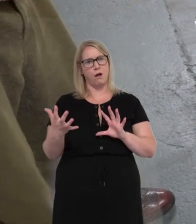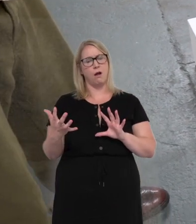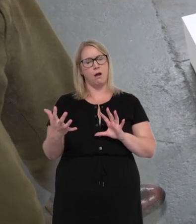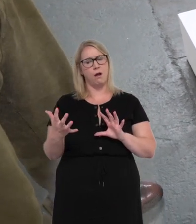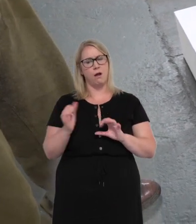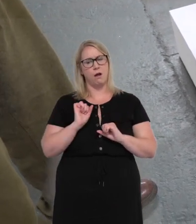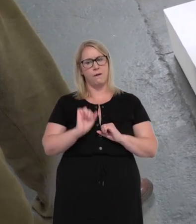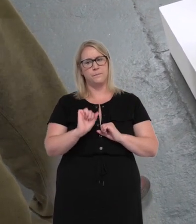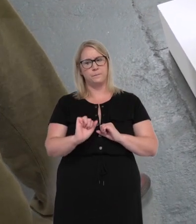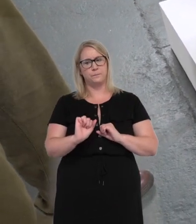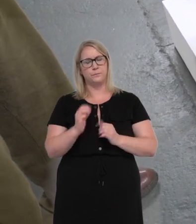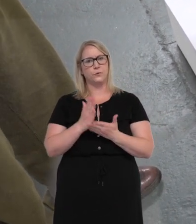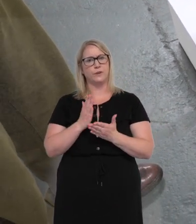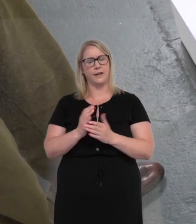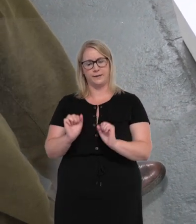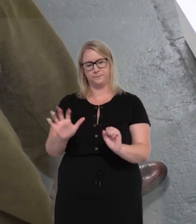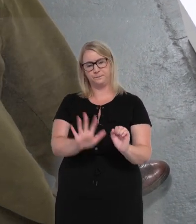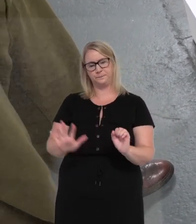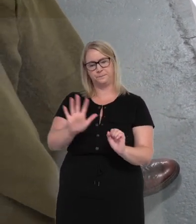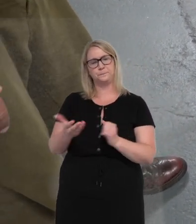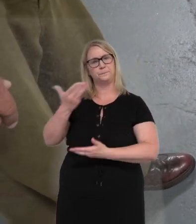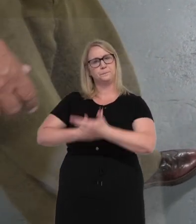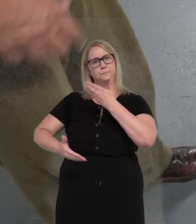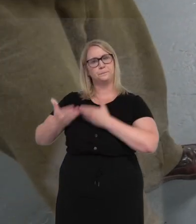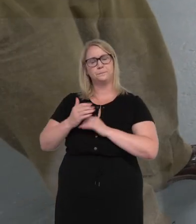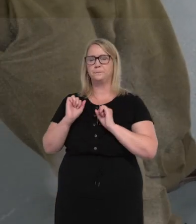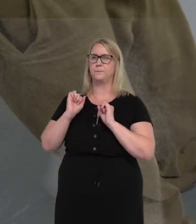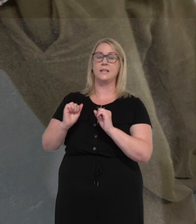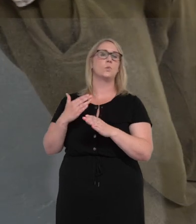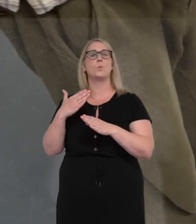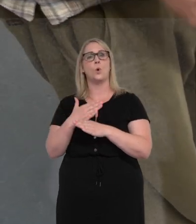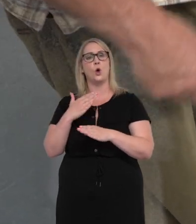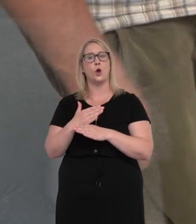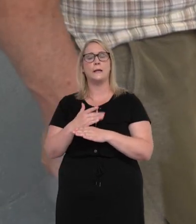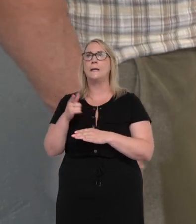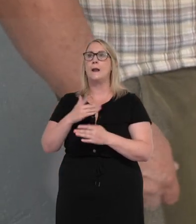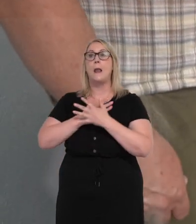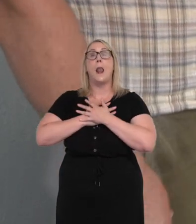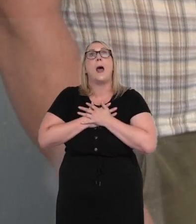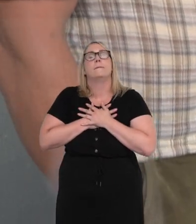more than anything else tell us about Michael's work. He just loves work.